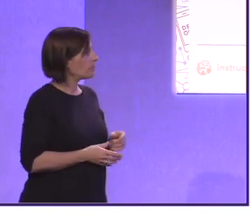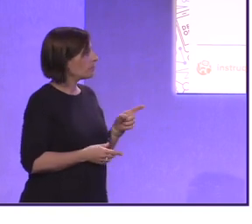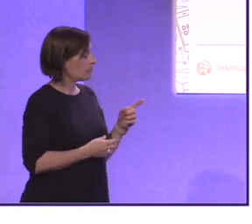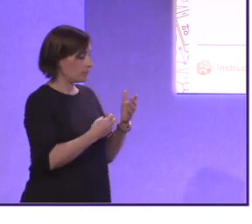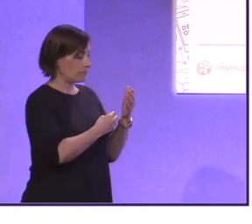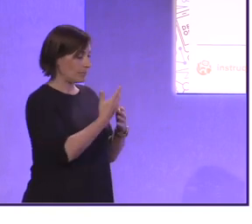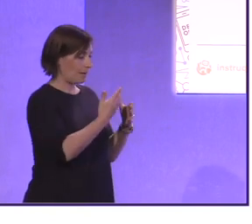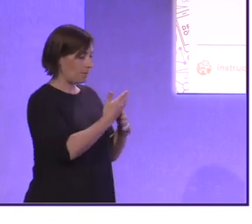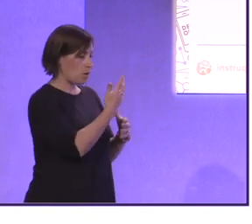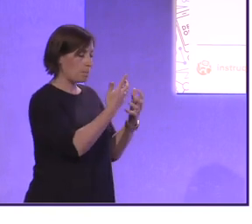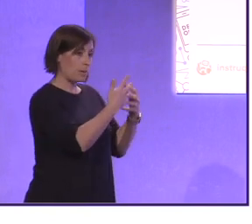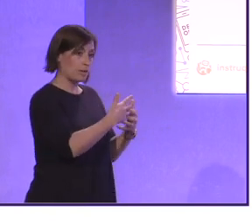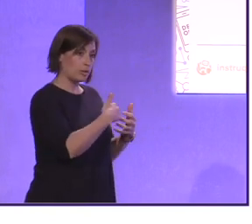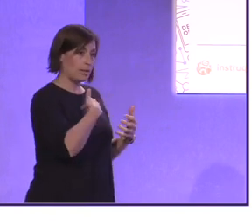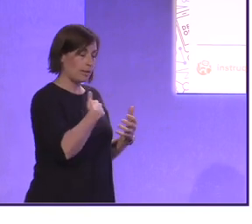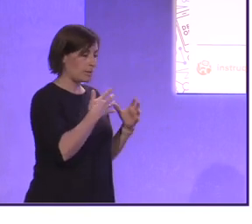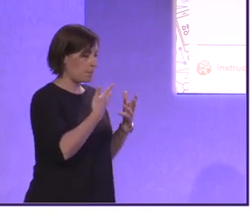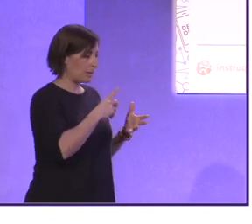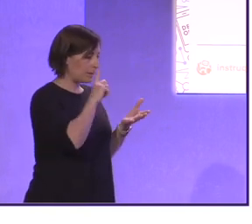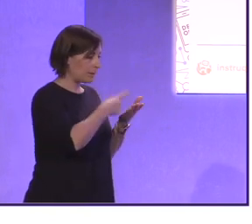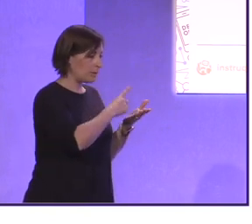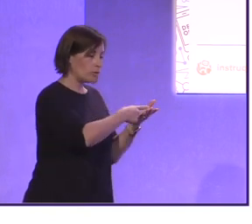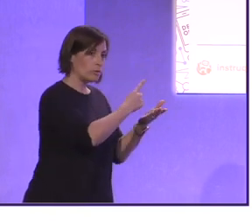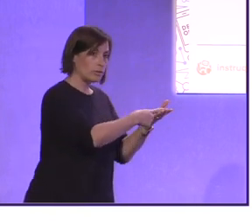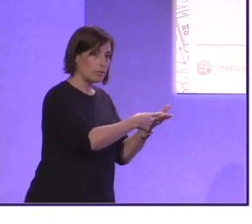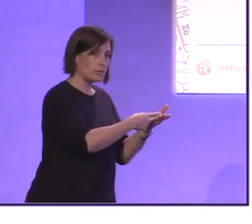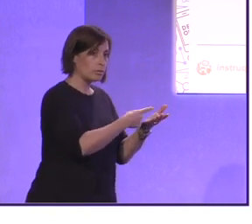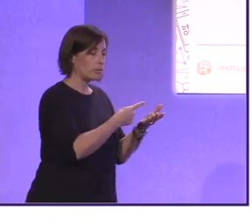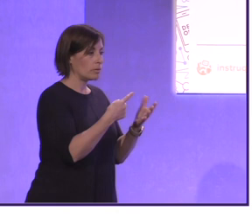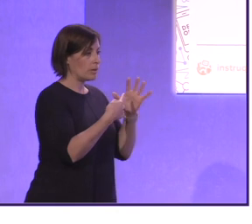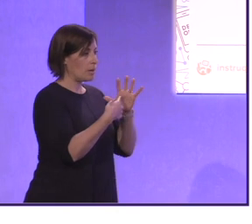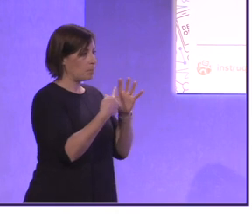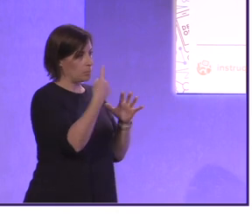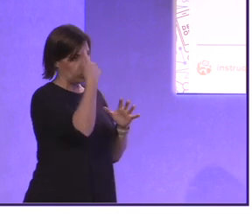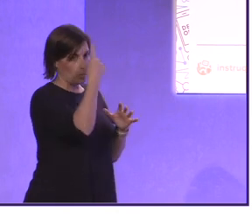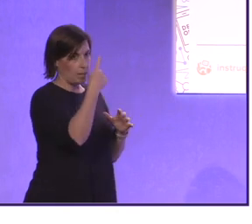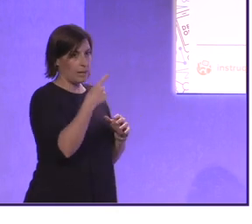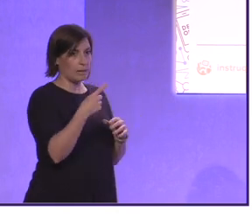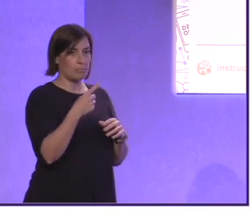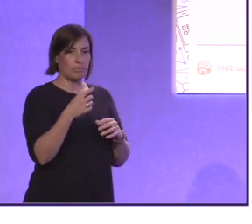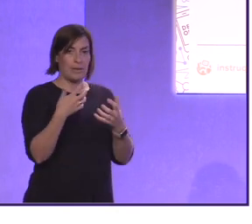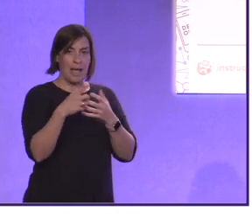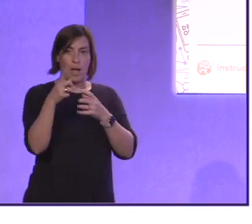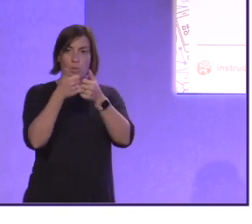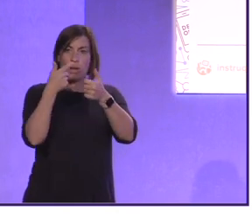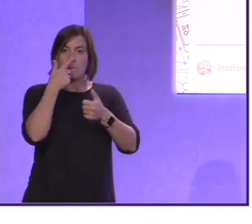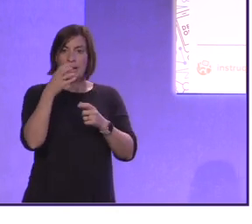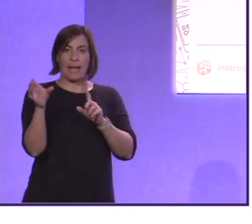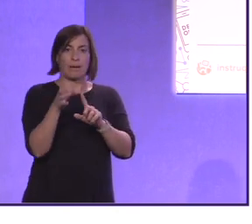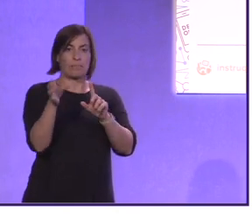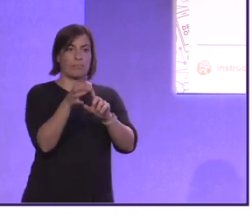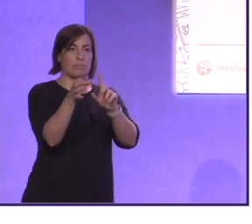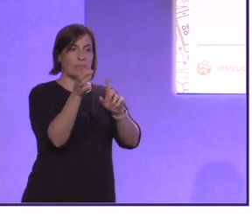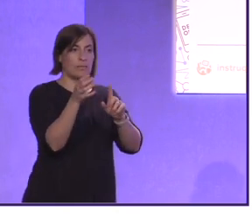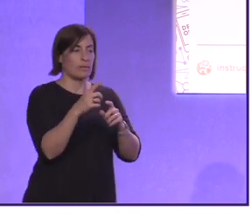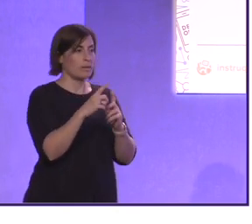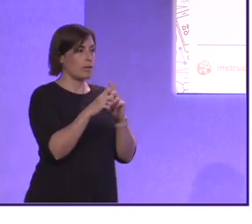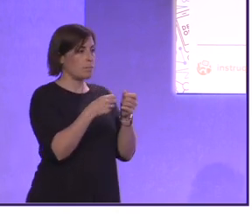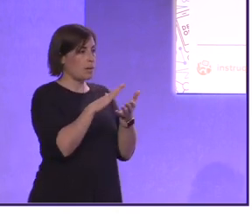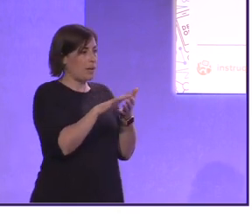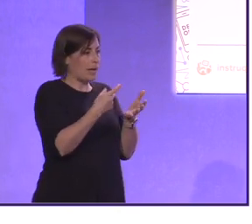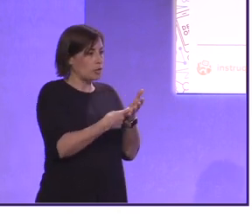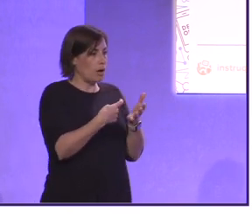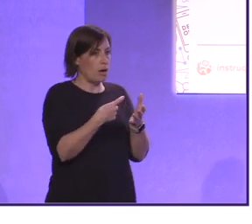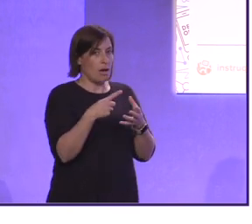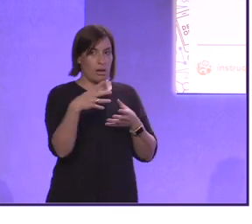DevOps engineers or teams, I mean, it is important to consider, for instance, hiring practices as well. So suddenly we have the HR department who becomes a